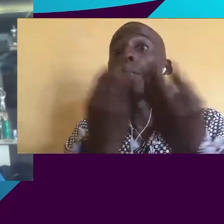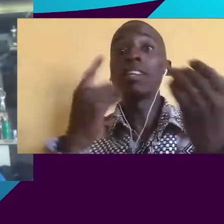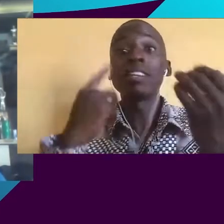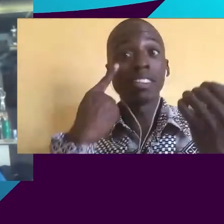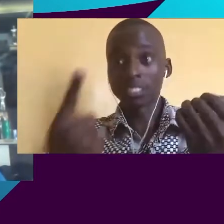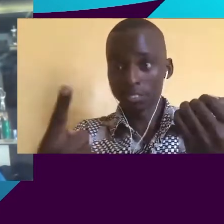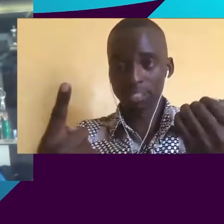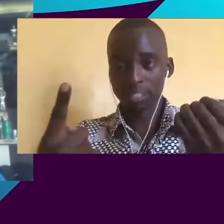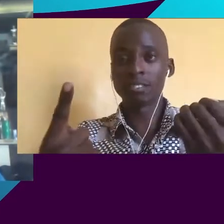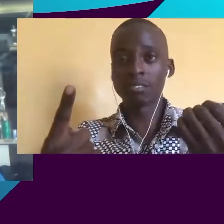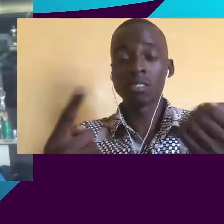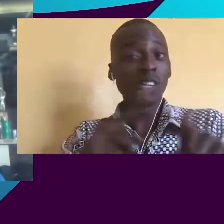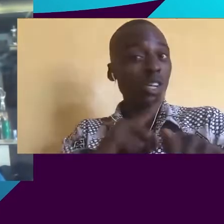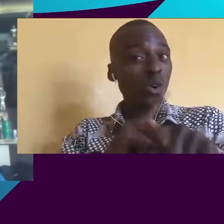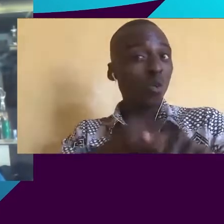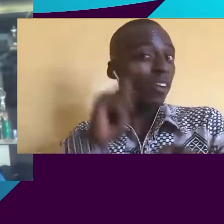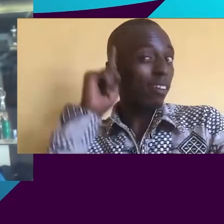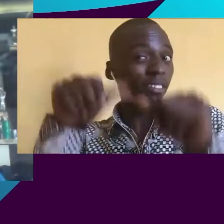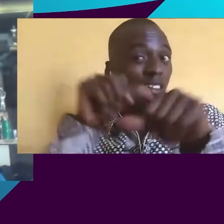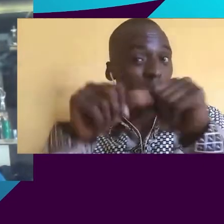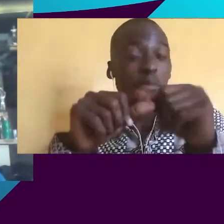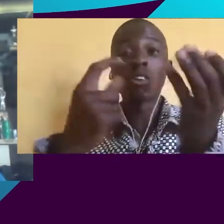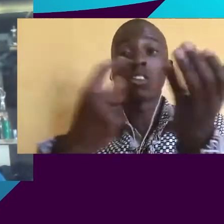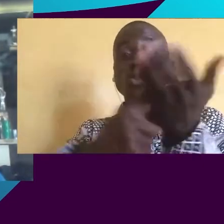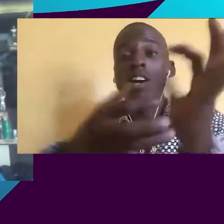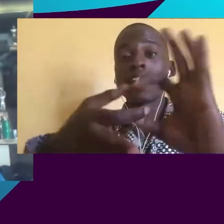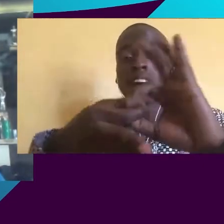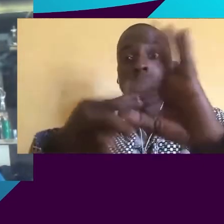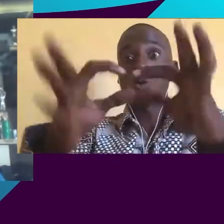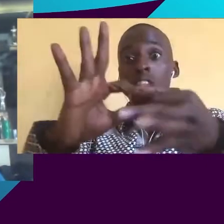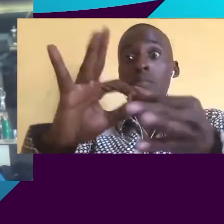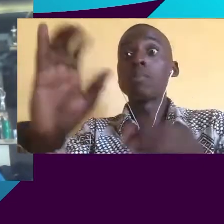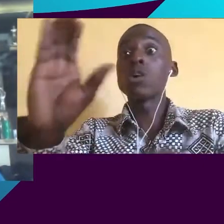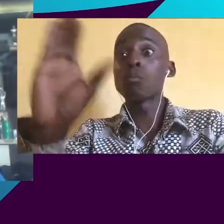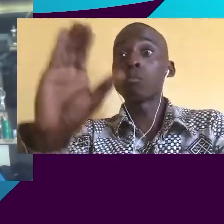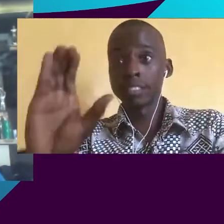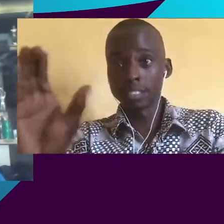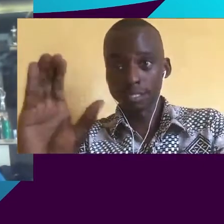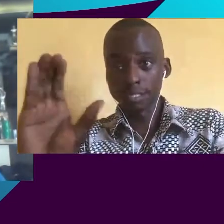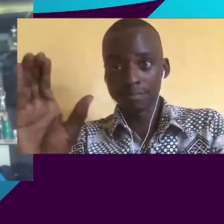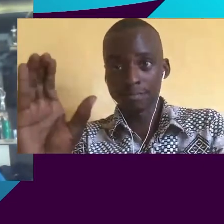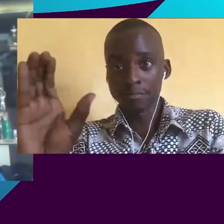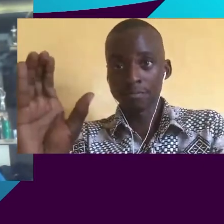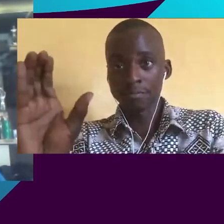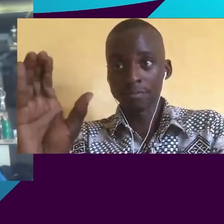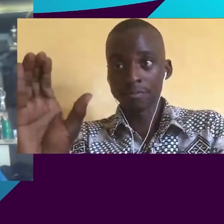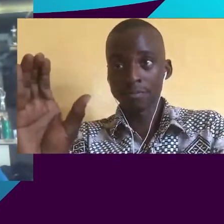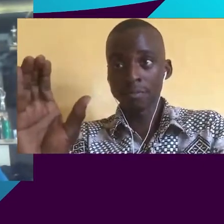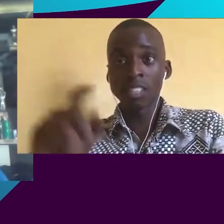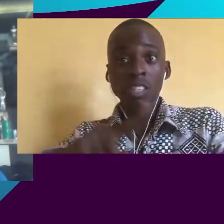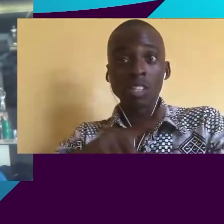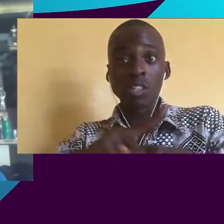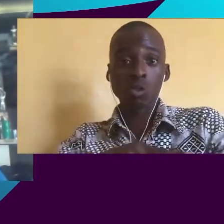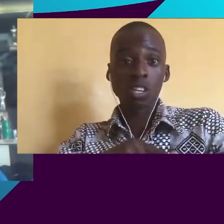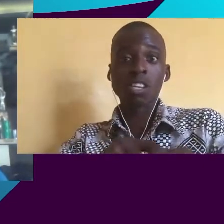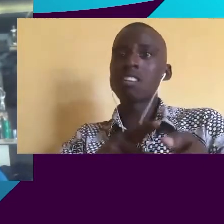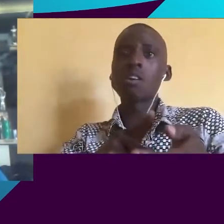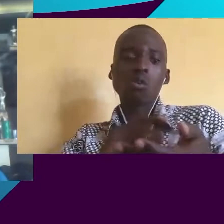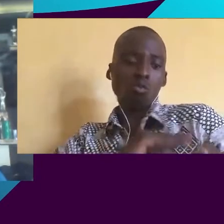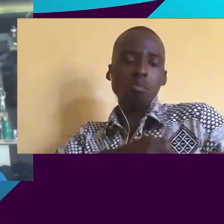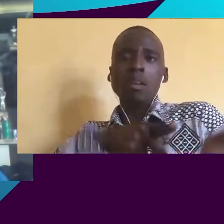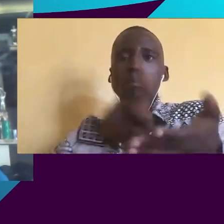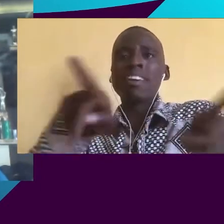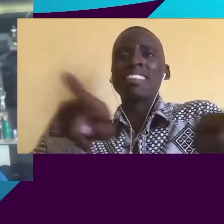I think about the Uganda Olympic Committee of Professional Sport, is women should be paid the same as men. I've seen Megan